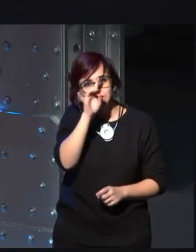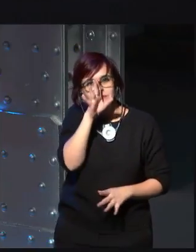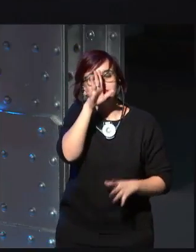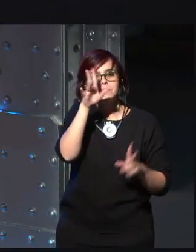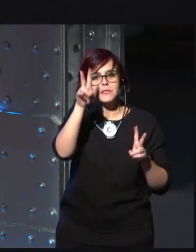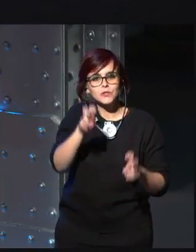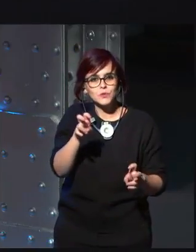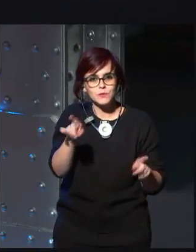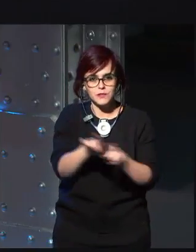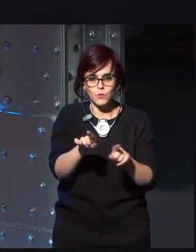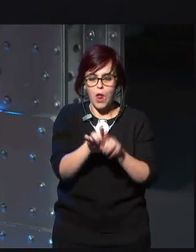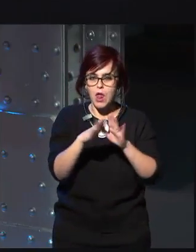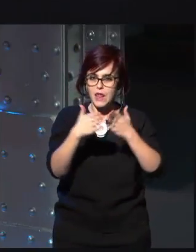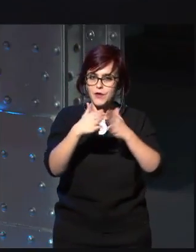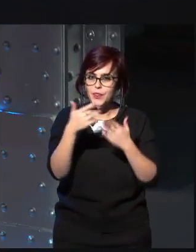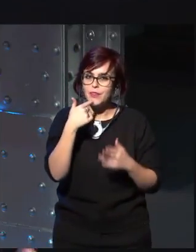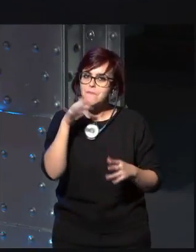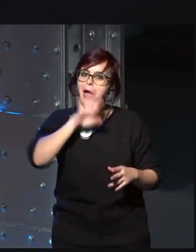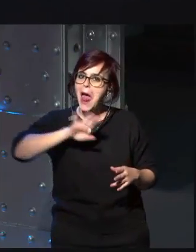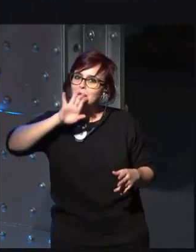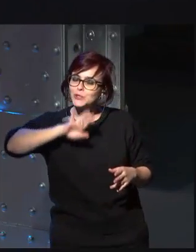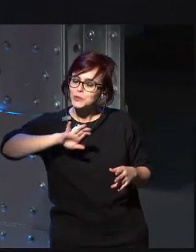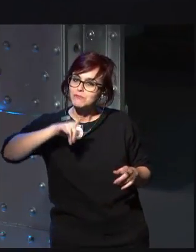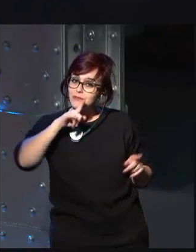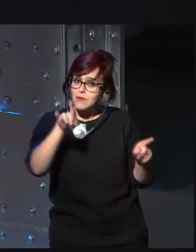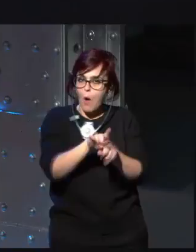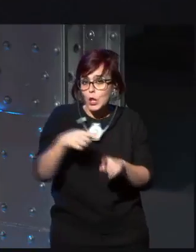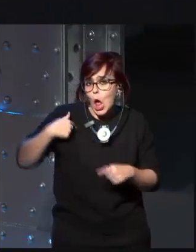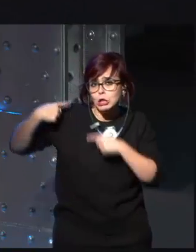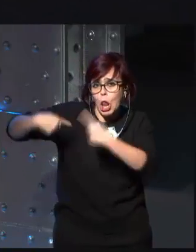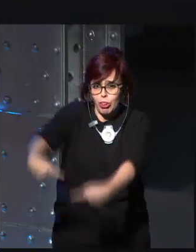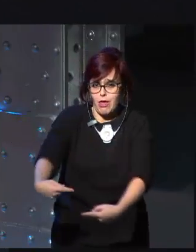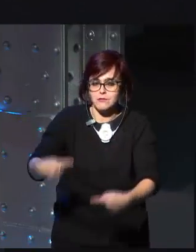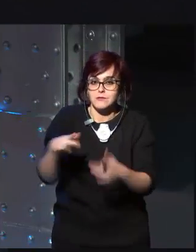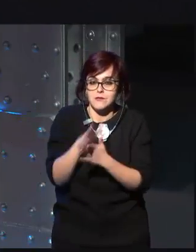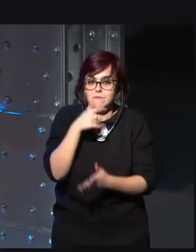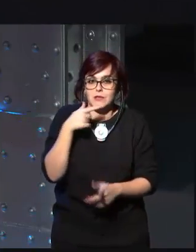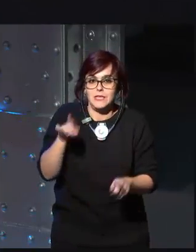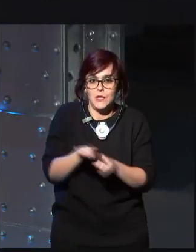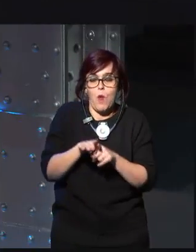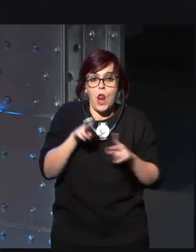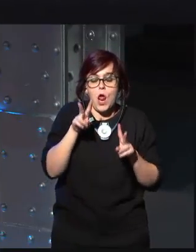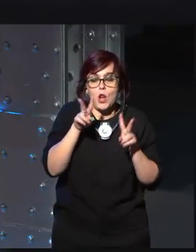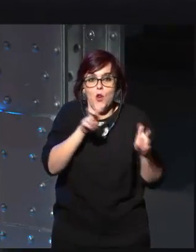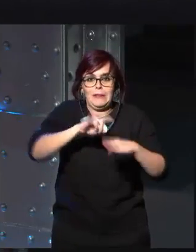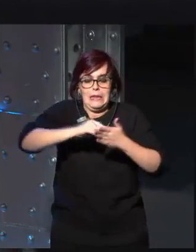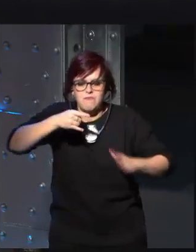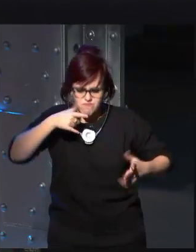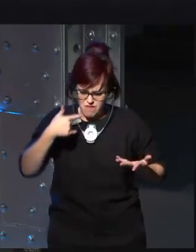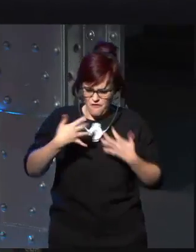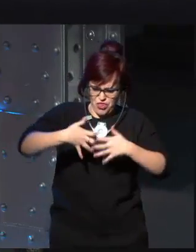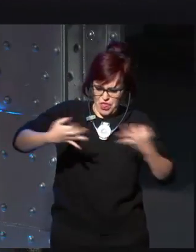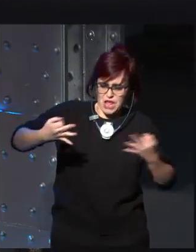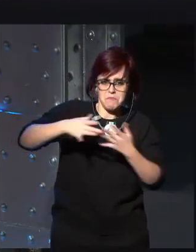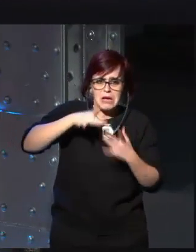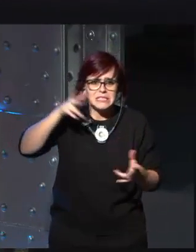they read the first page, the story of the first pages of your book. It's the same thing happens with the new